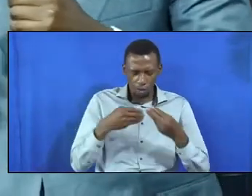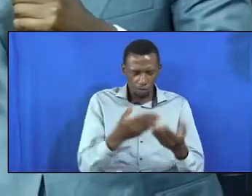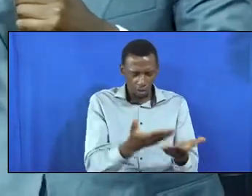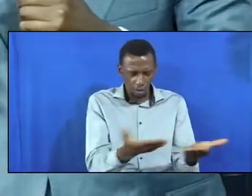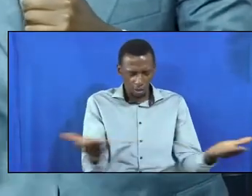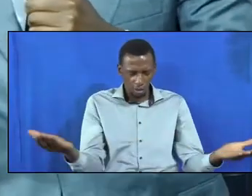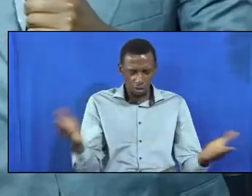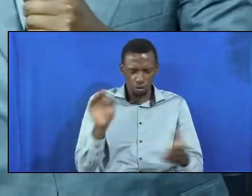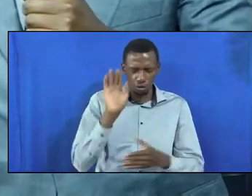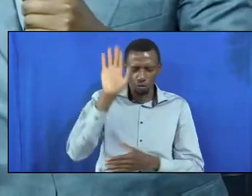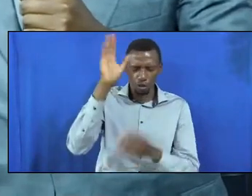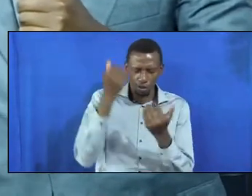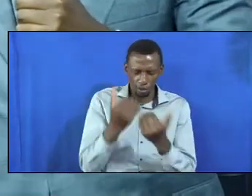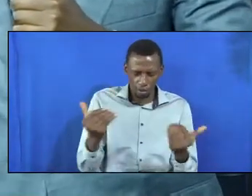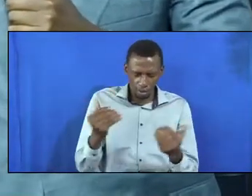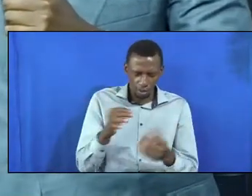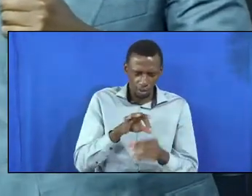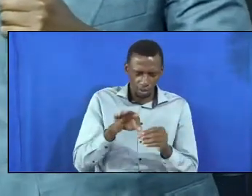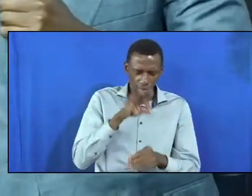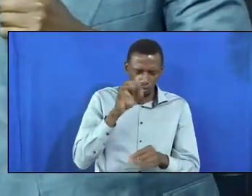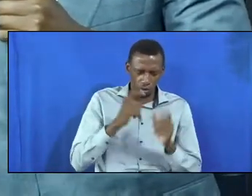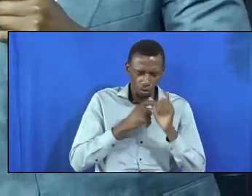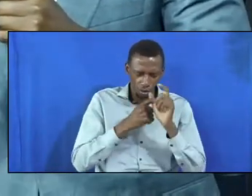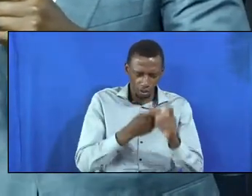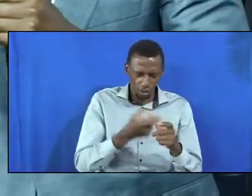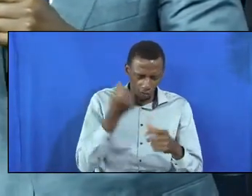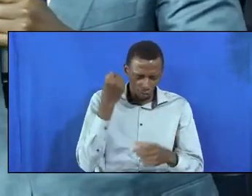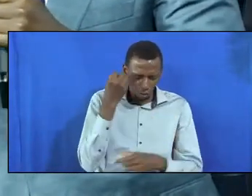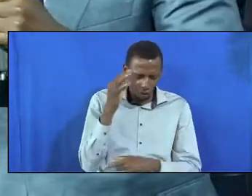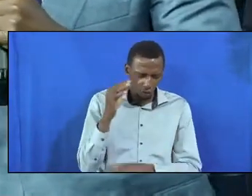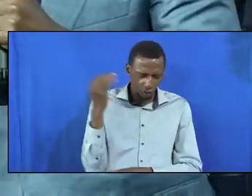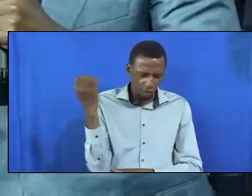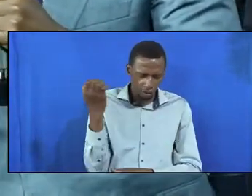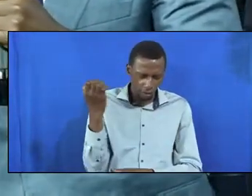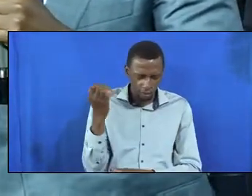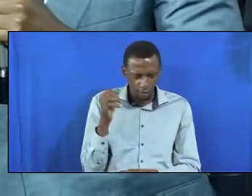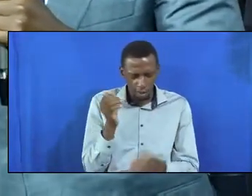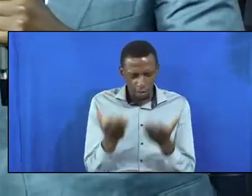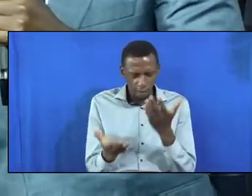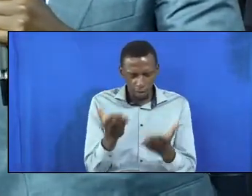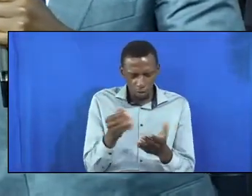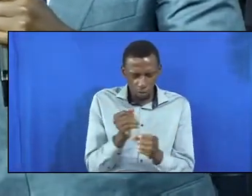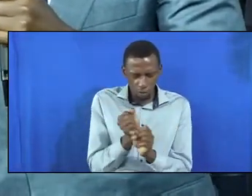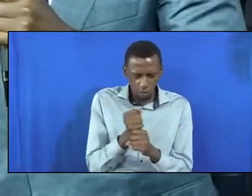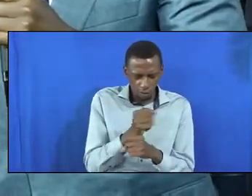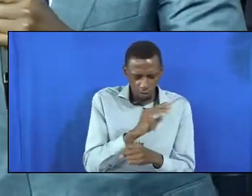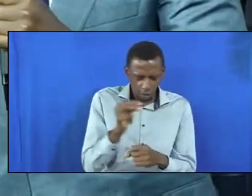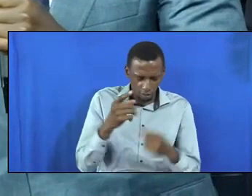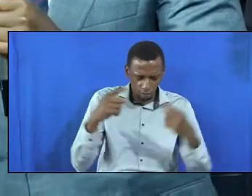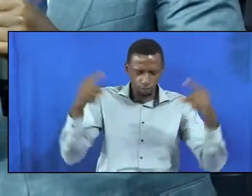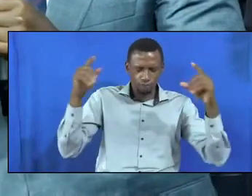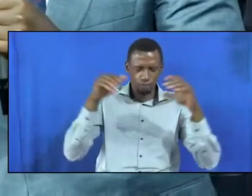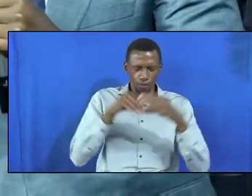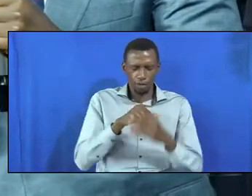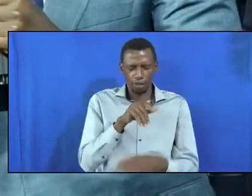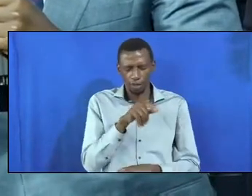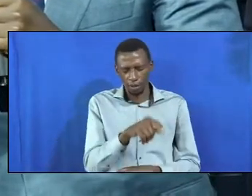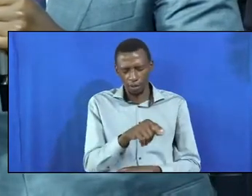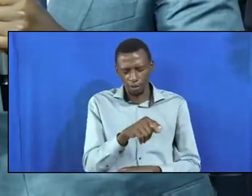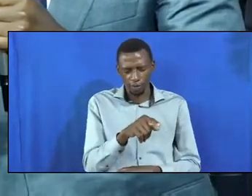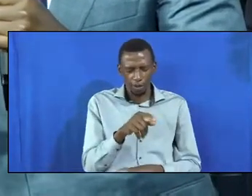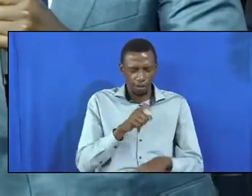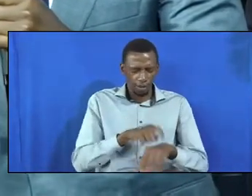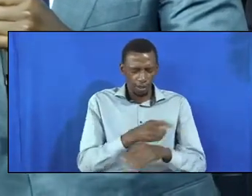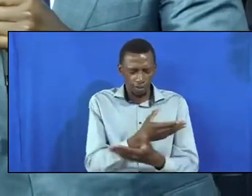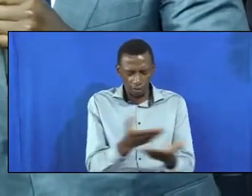spiritual gift of evangelism. See them excel in it. And in their making use of this